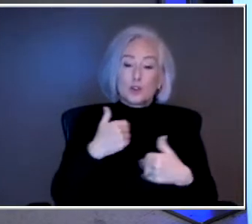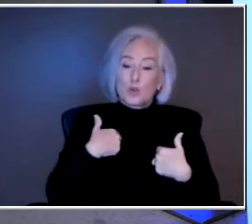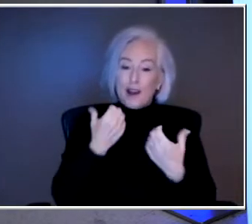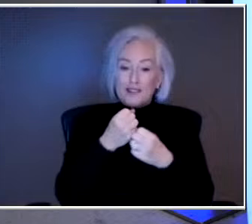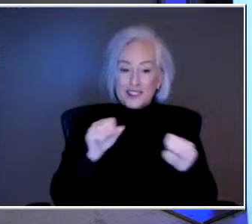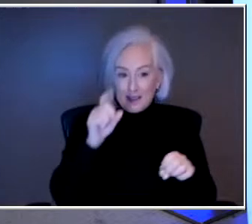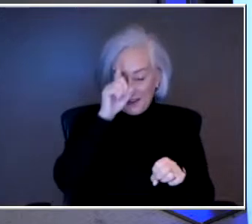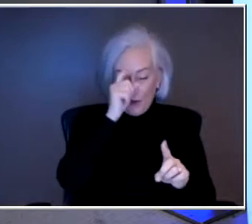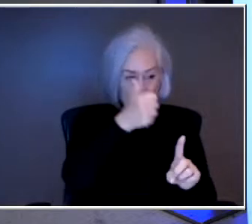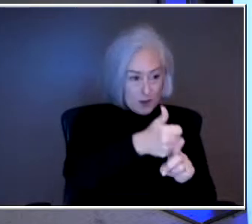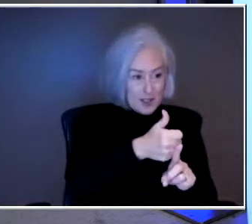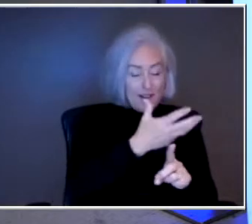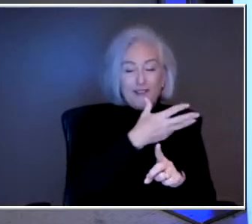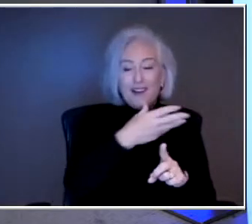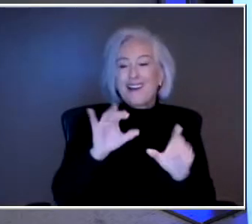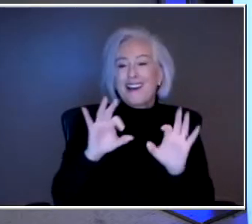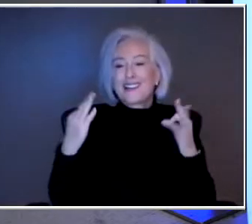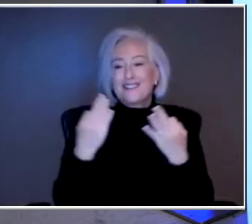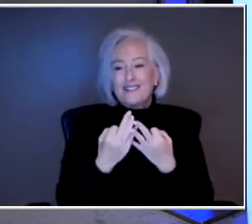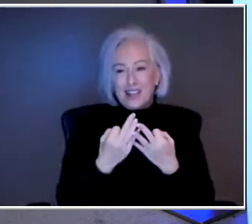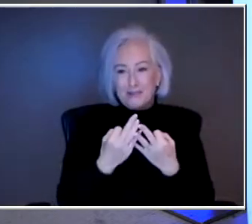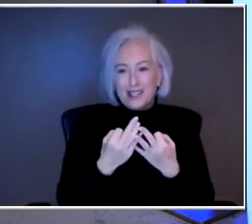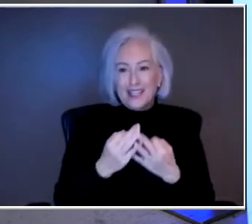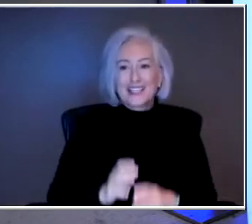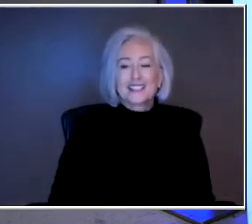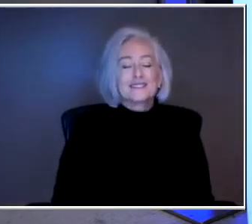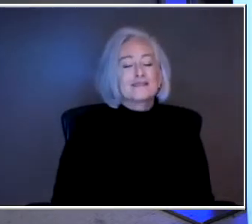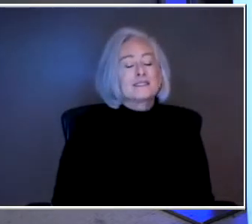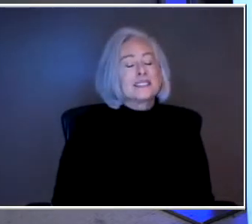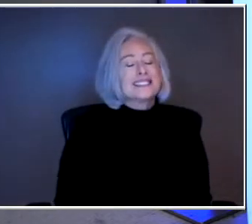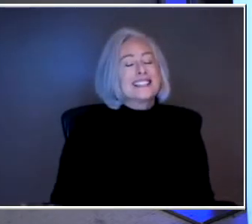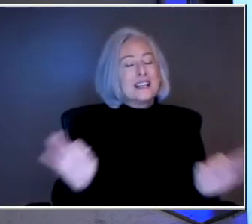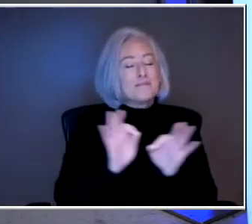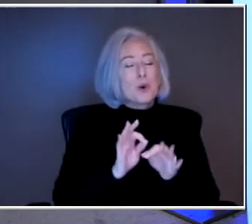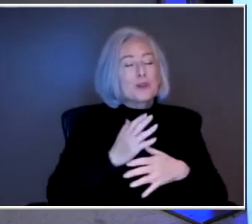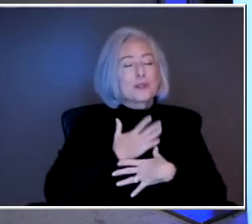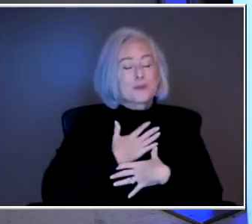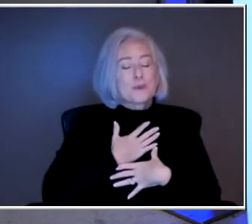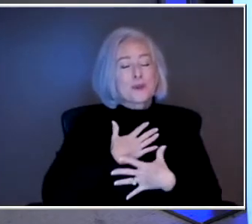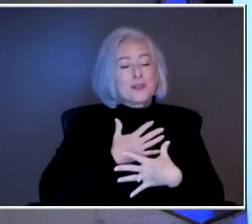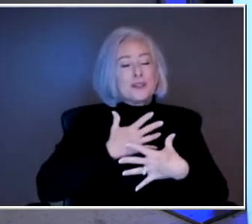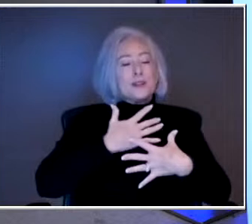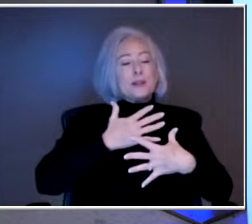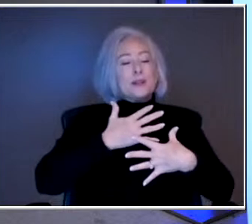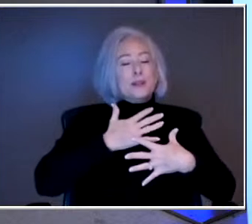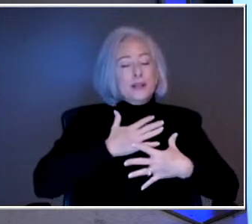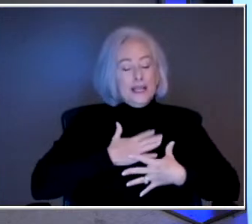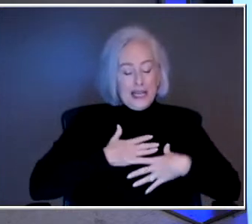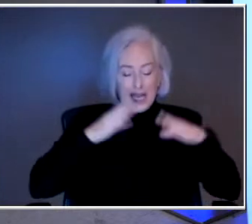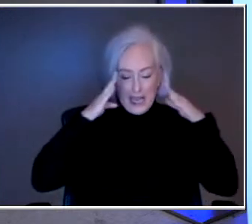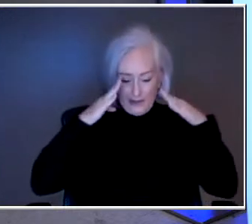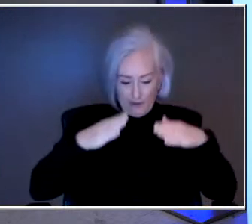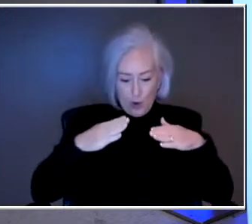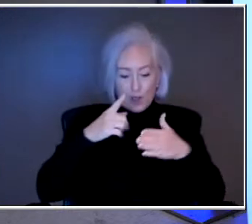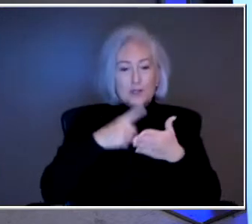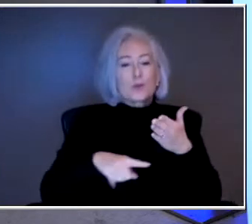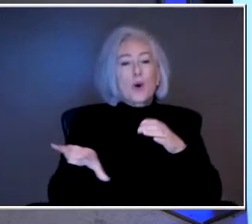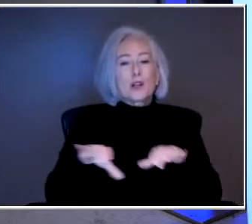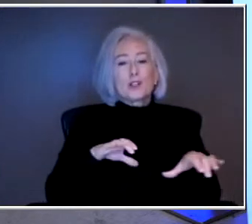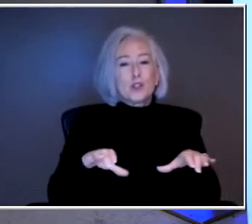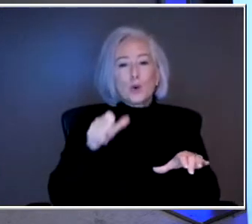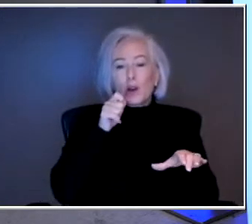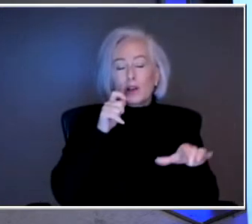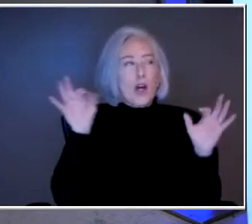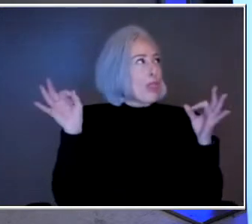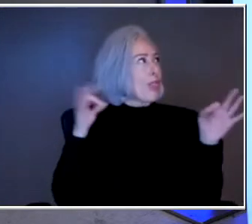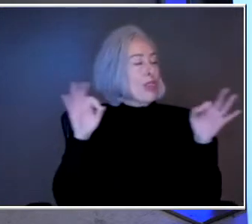like deep breathing when it comes to like just being in the kitchen, and just like you said, when it comes to just trying to like get your mind right and think about what's going on in your house and when you have people around, and